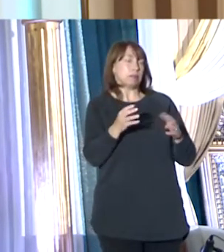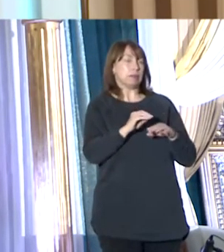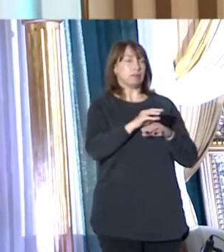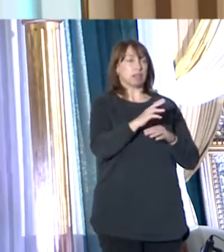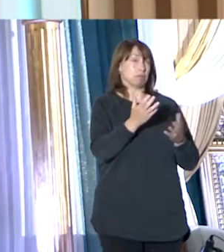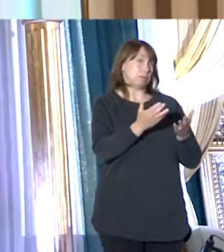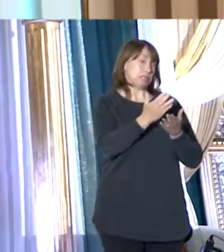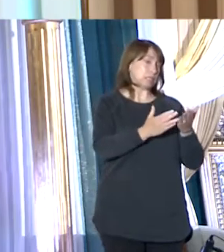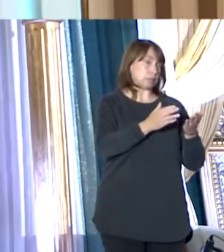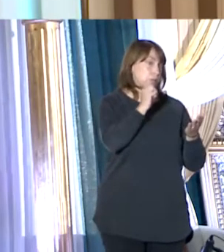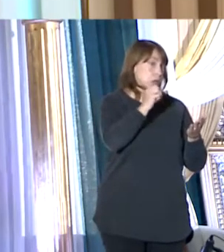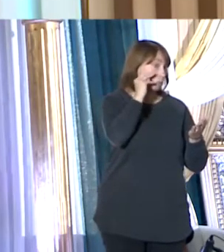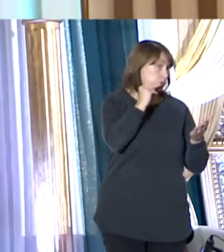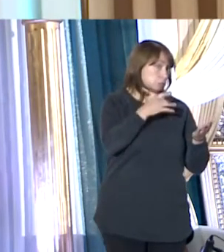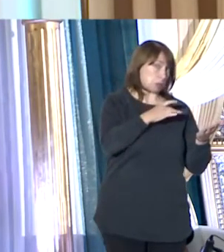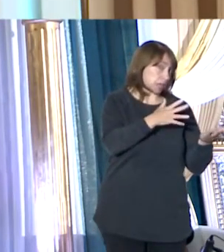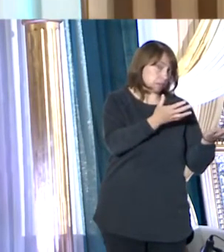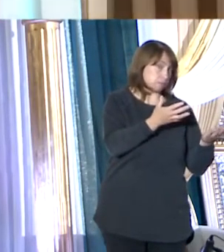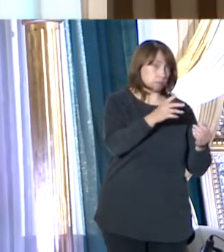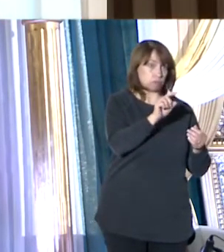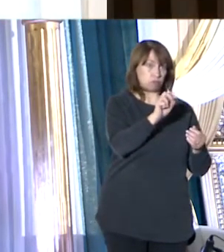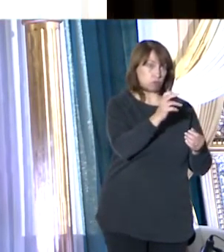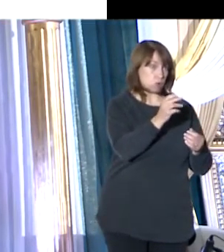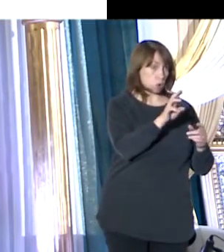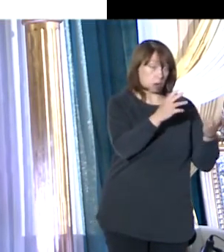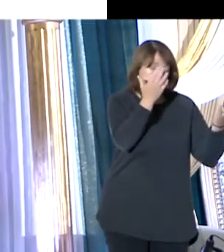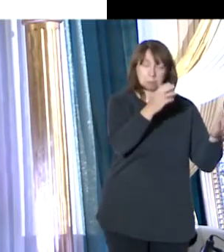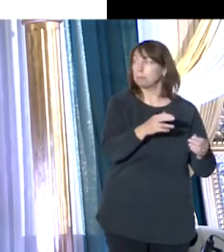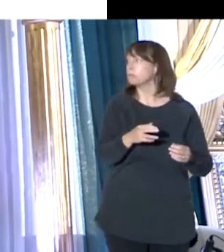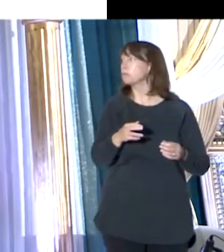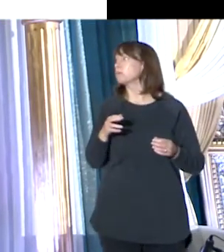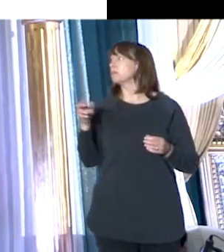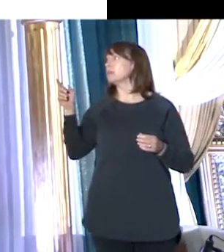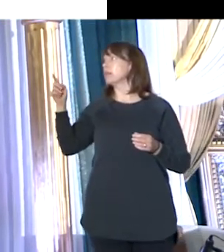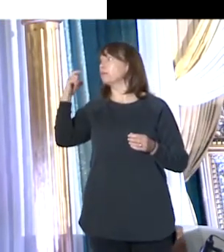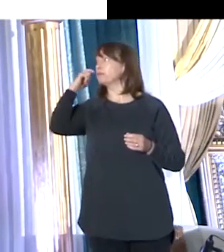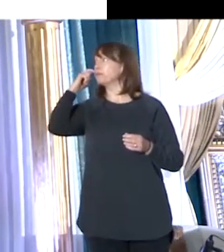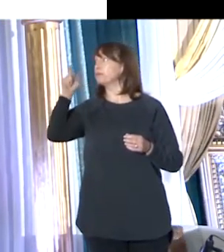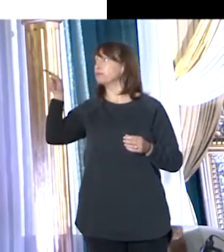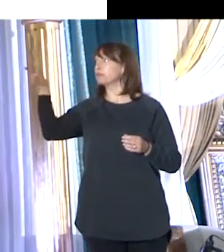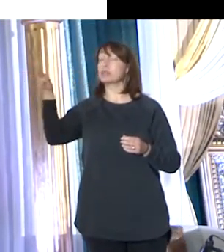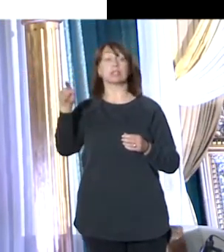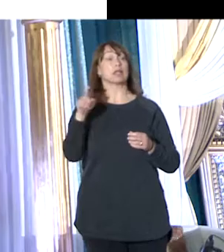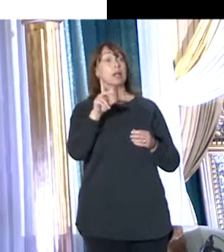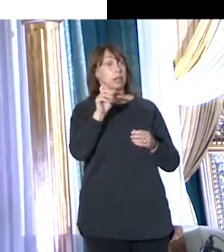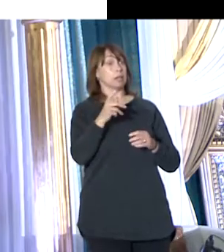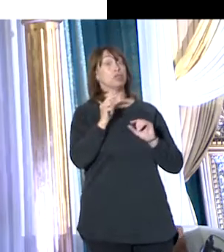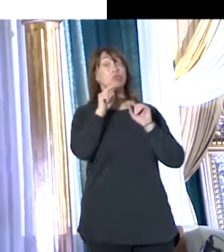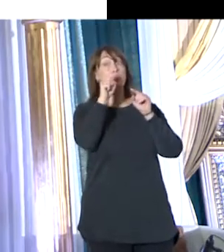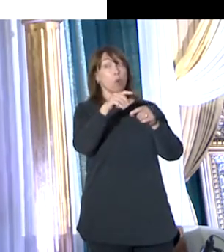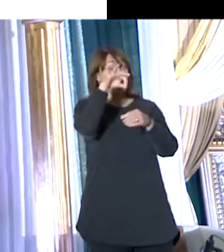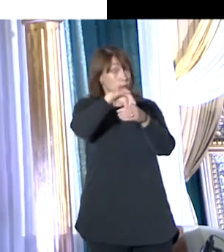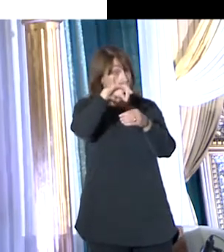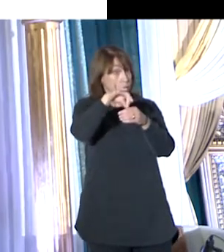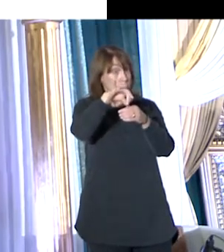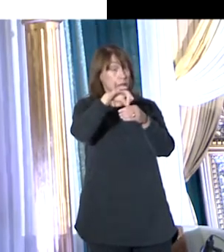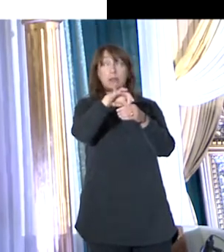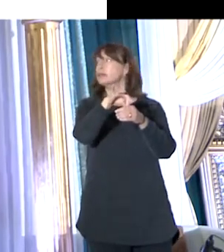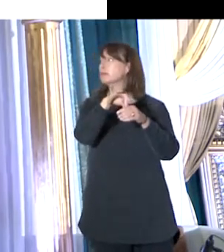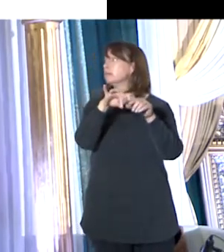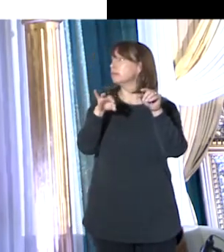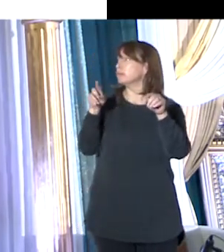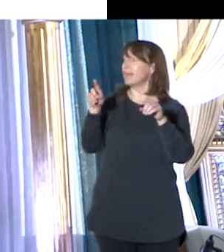Participation in the recent federal election, almost 8 in 10 Muslims in our survey said that they voted in the election. I'm sure